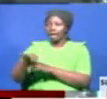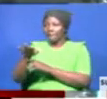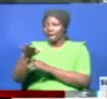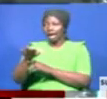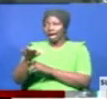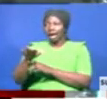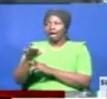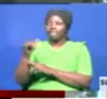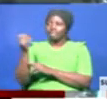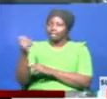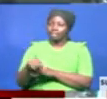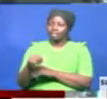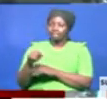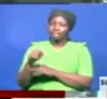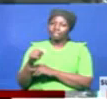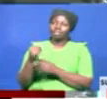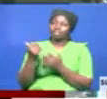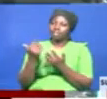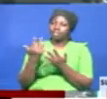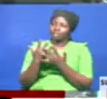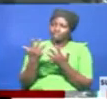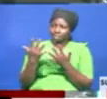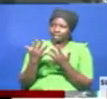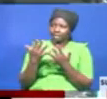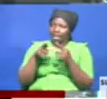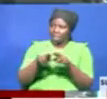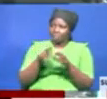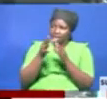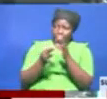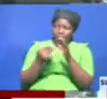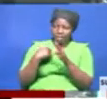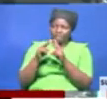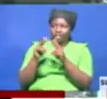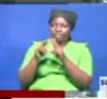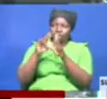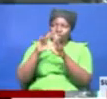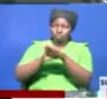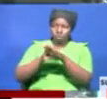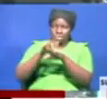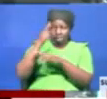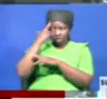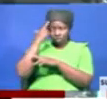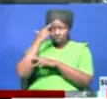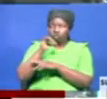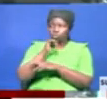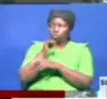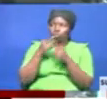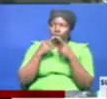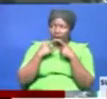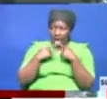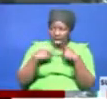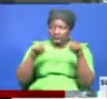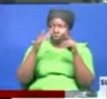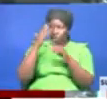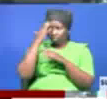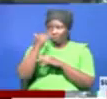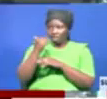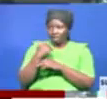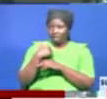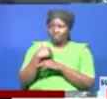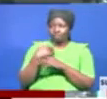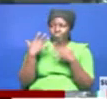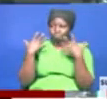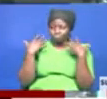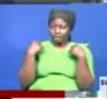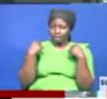any event, if there is a very, very good reason not to announce because there are practical, clear